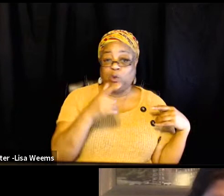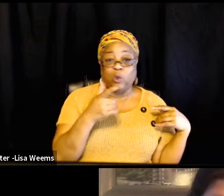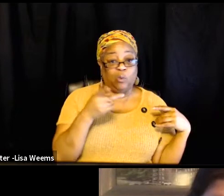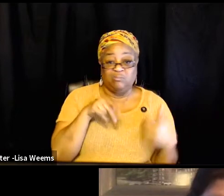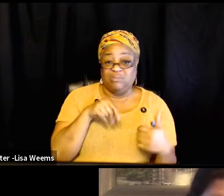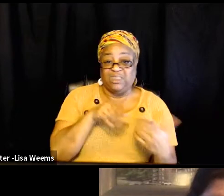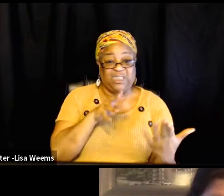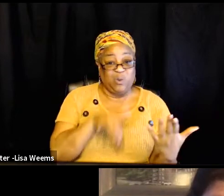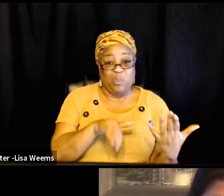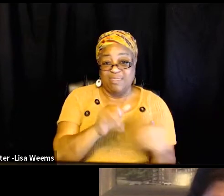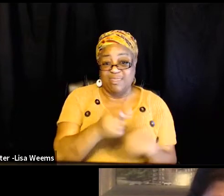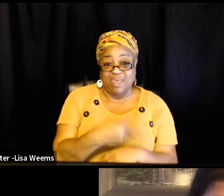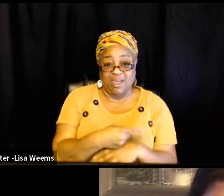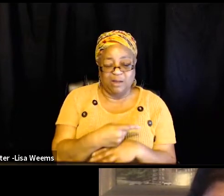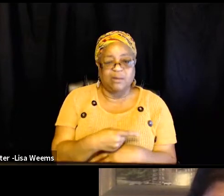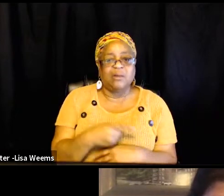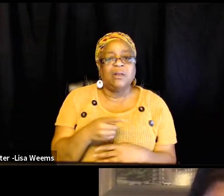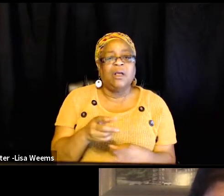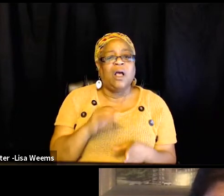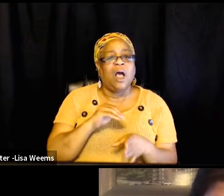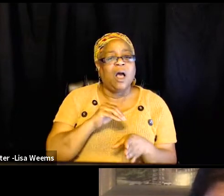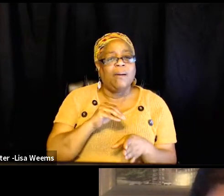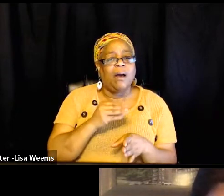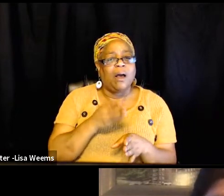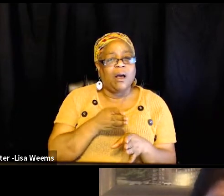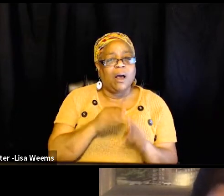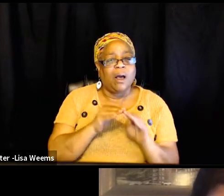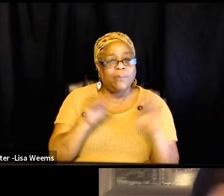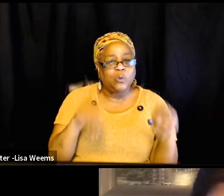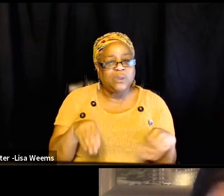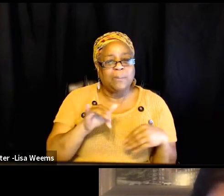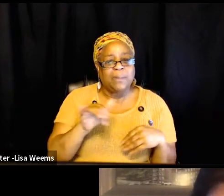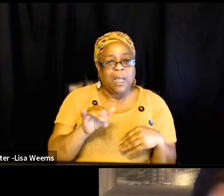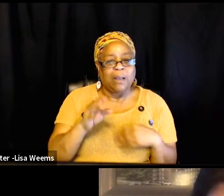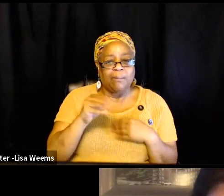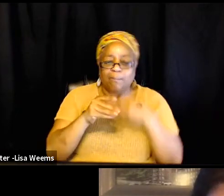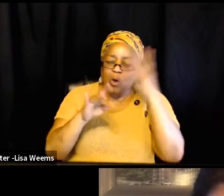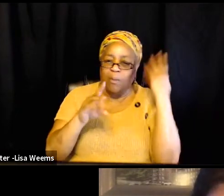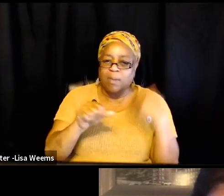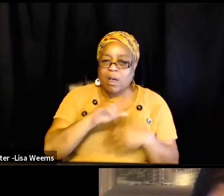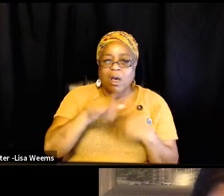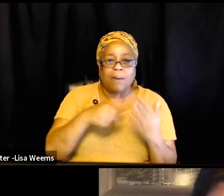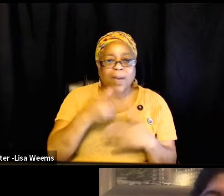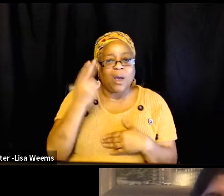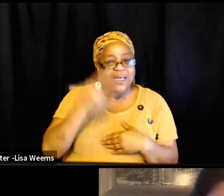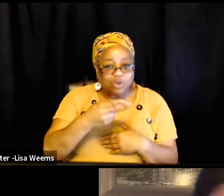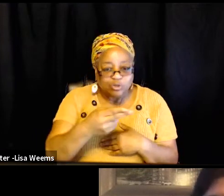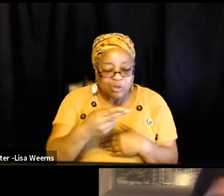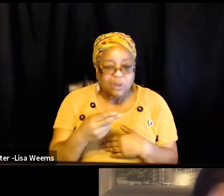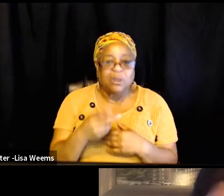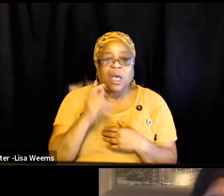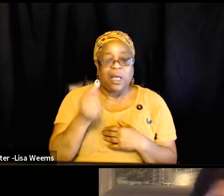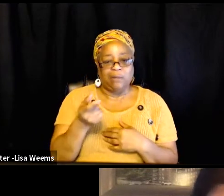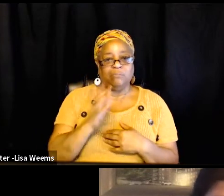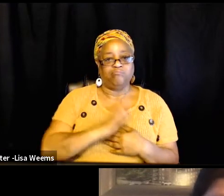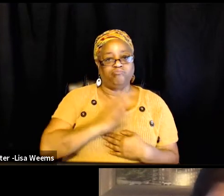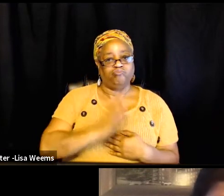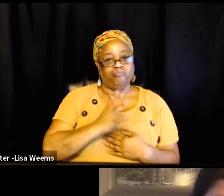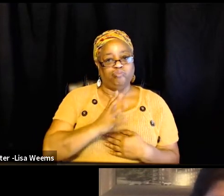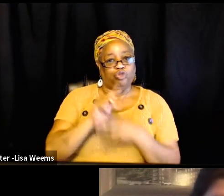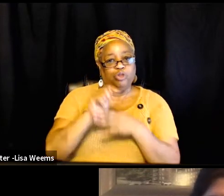a museum like MoMA, which is about history, which is about posterity, you know, they have a very hard time dealing with the present. You